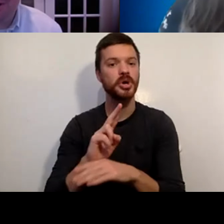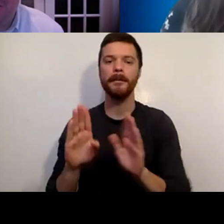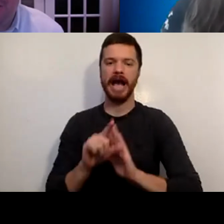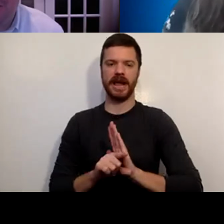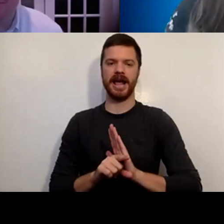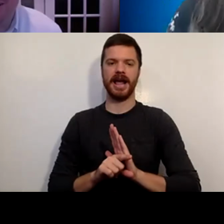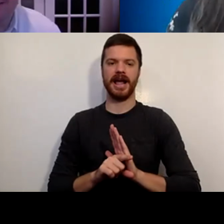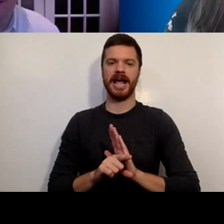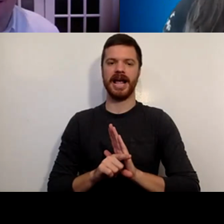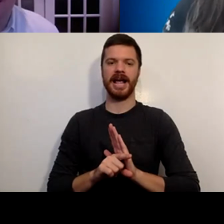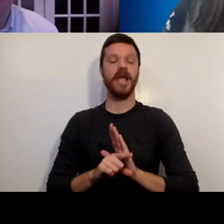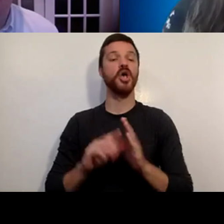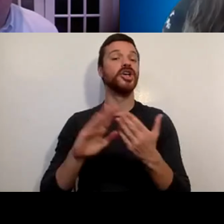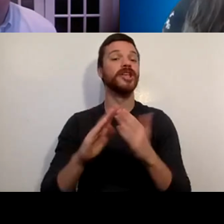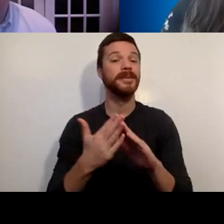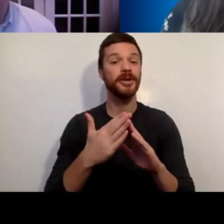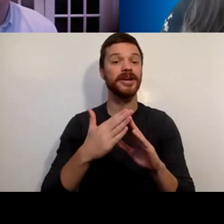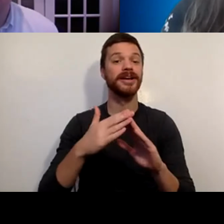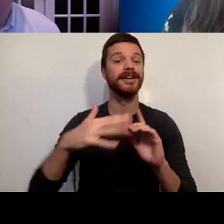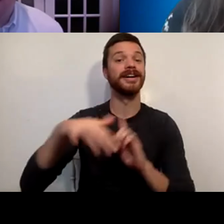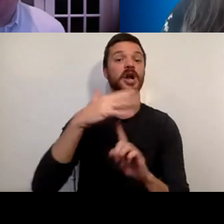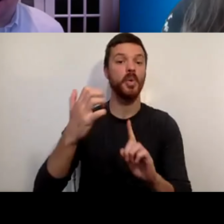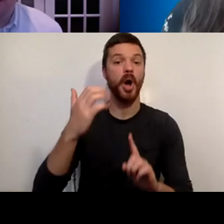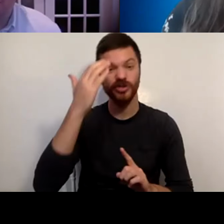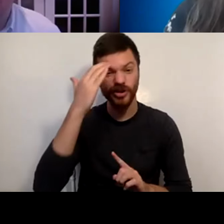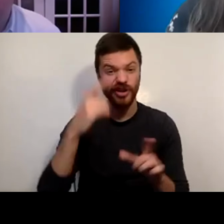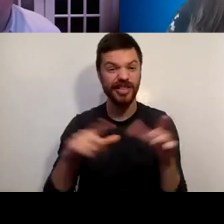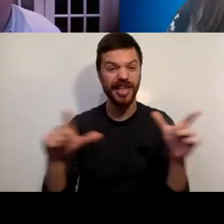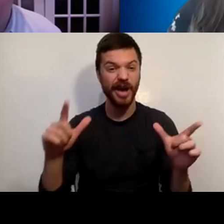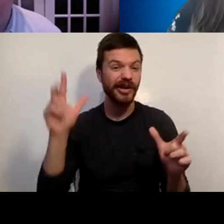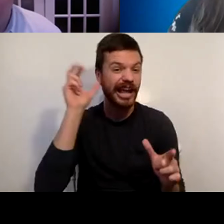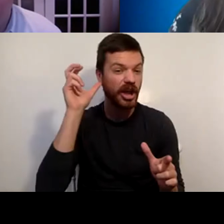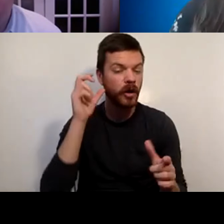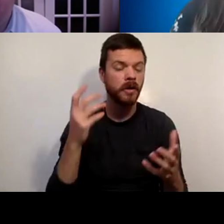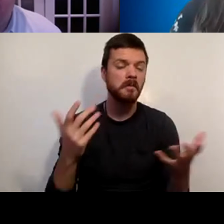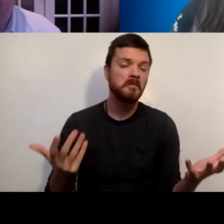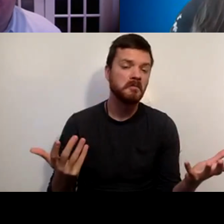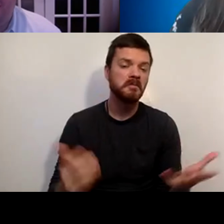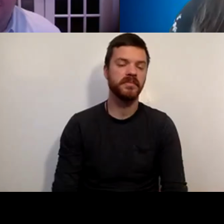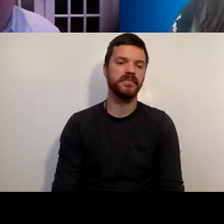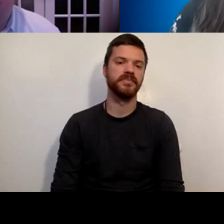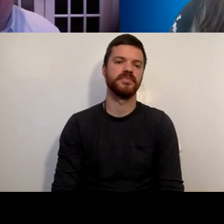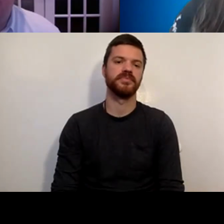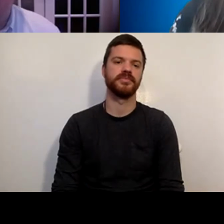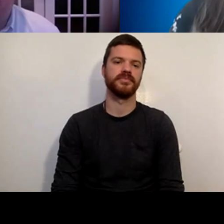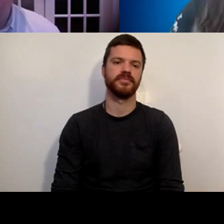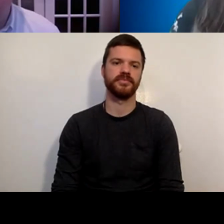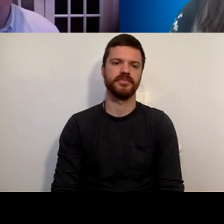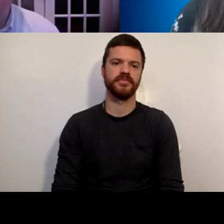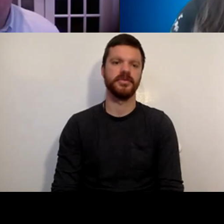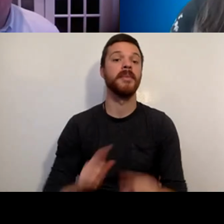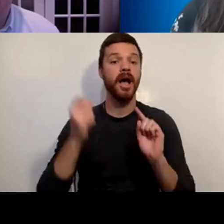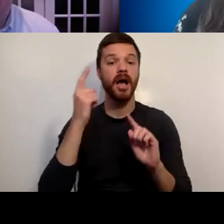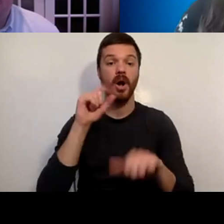necessarily want to hear that language. But I think we've found that the notion of you know, working with